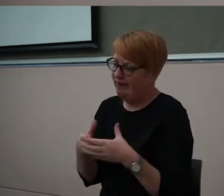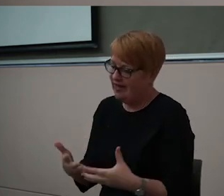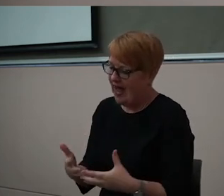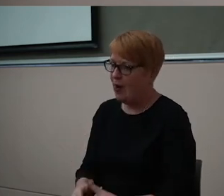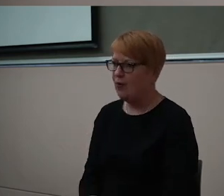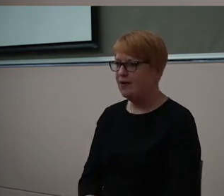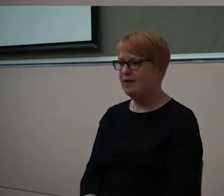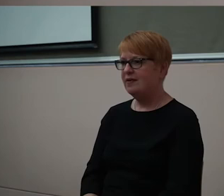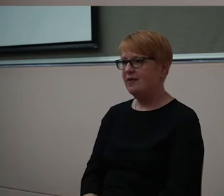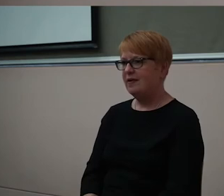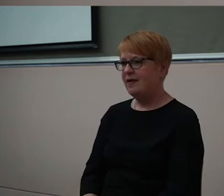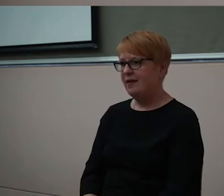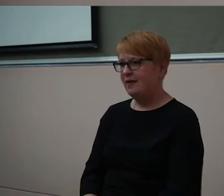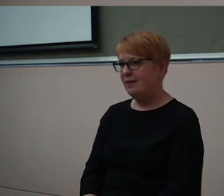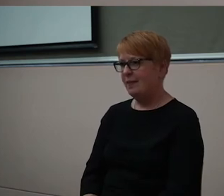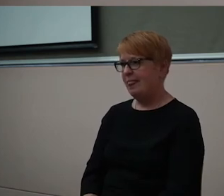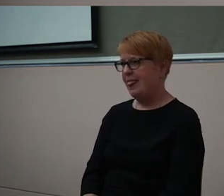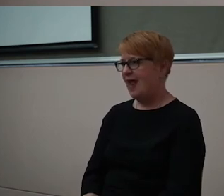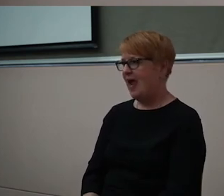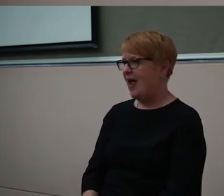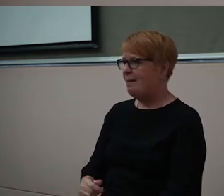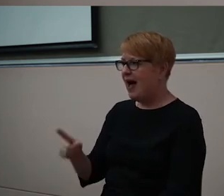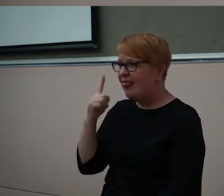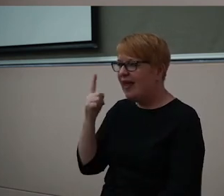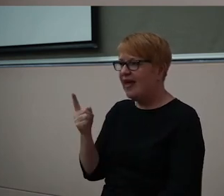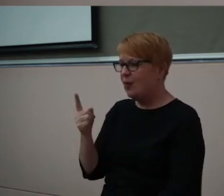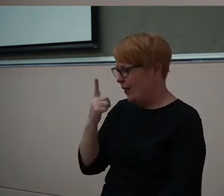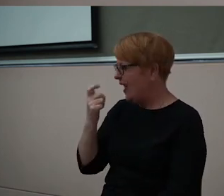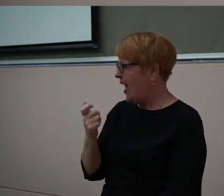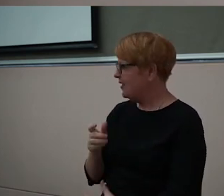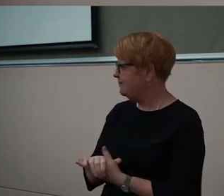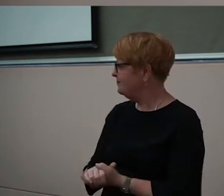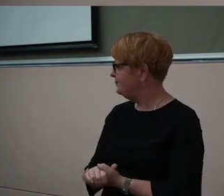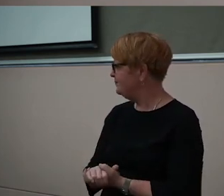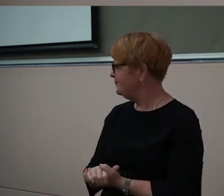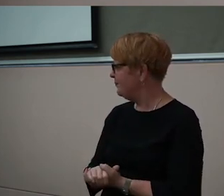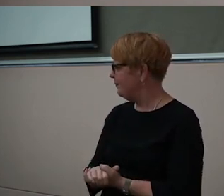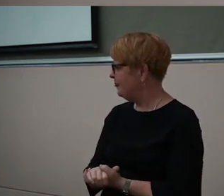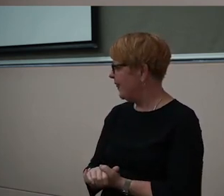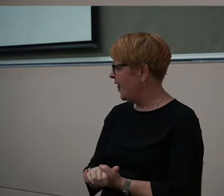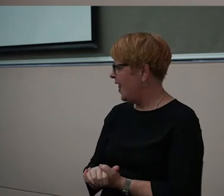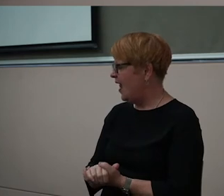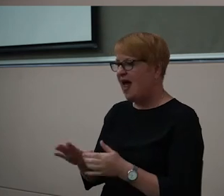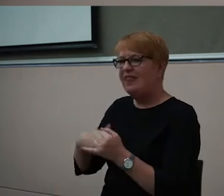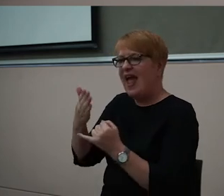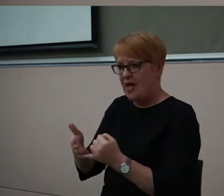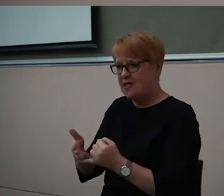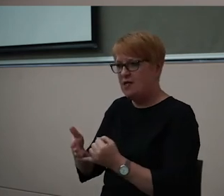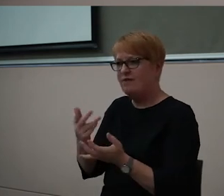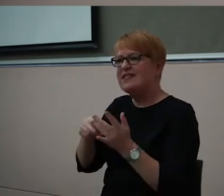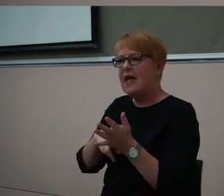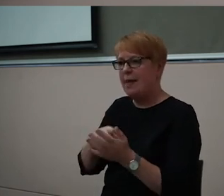I'm not done with like working with the group. I hate the language. The language is